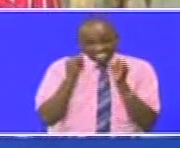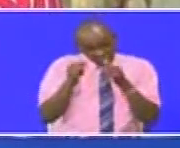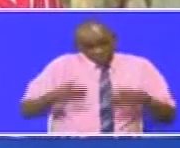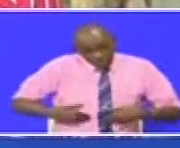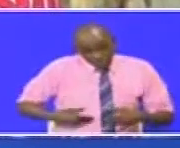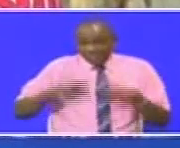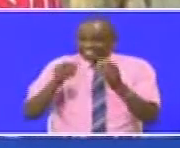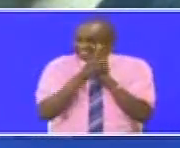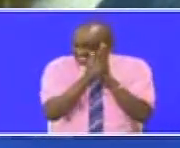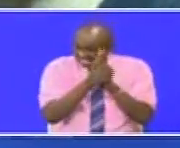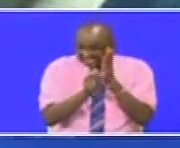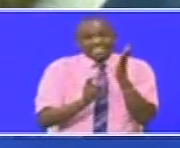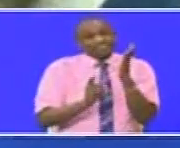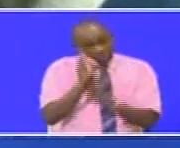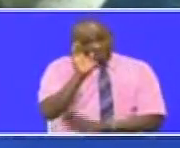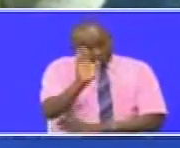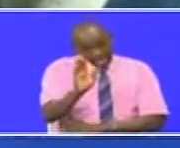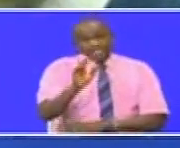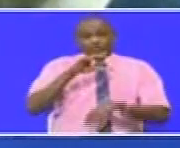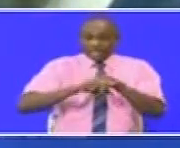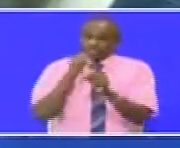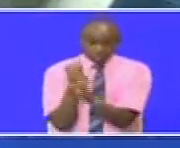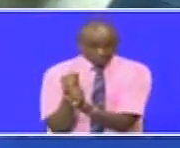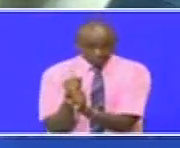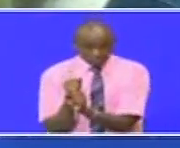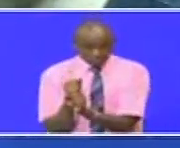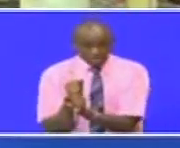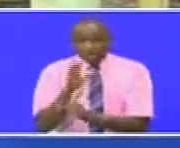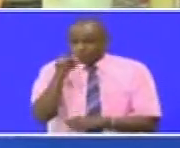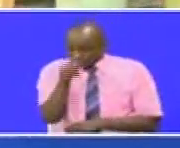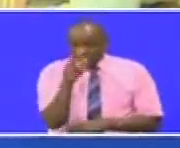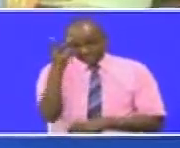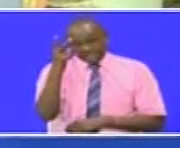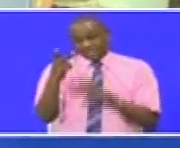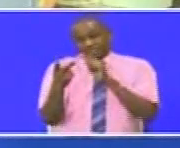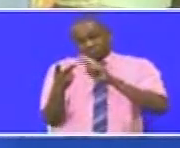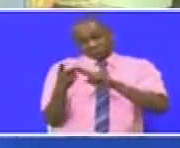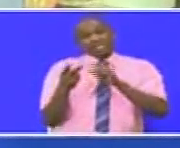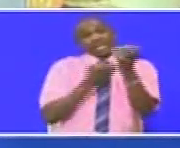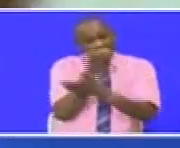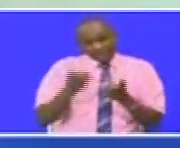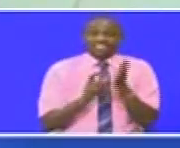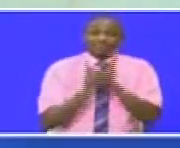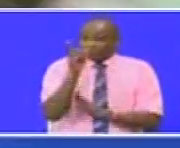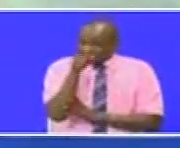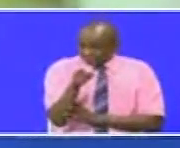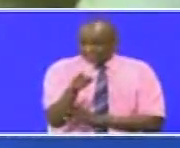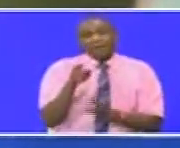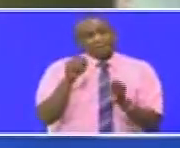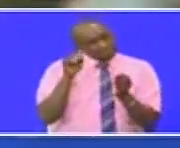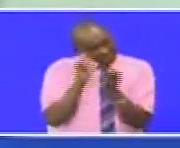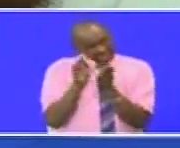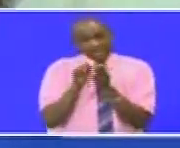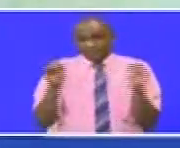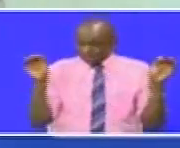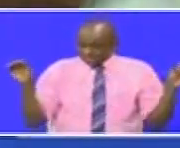with the skills and development they need to secure employment. Under the second pillar, enterprise development, Barclays Bank will